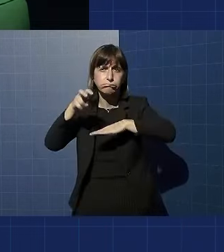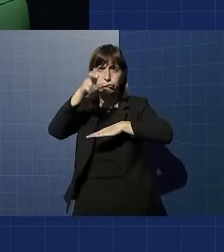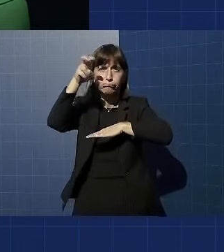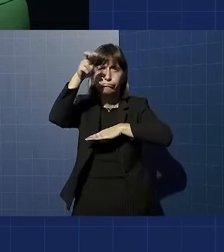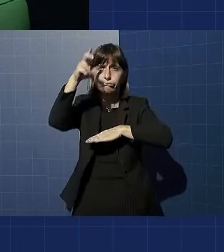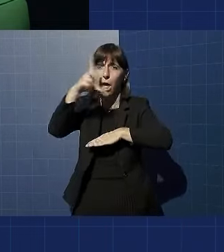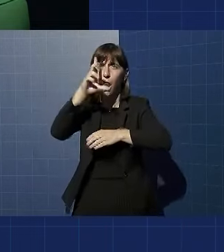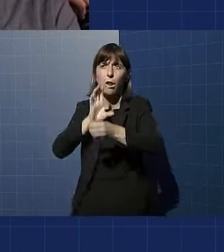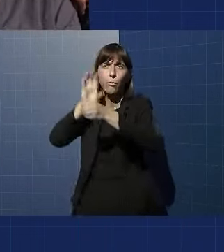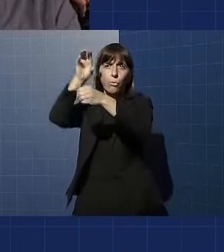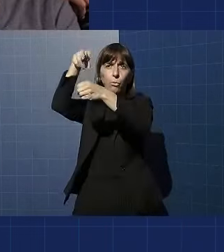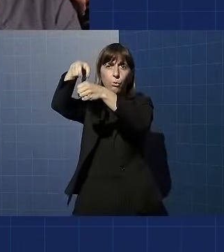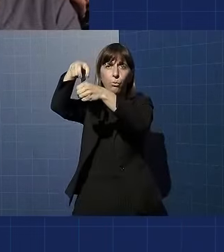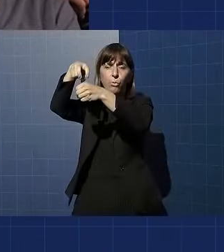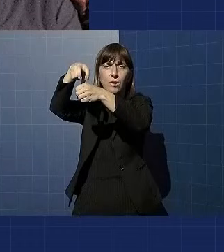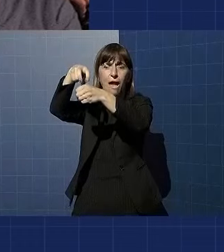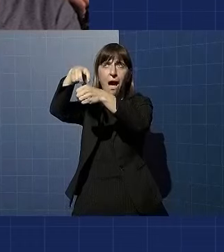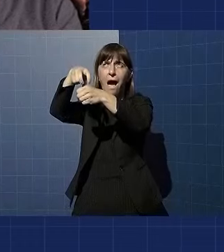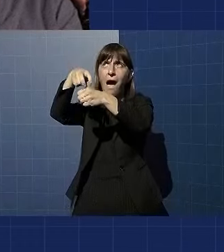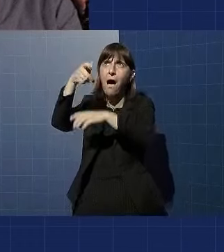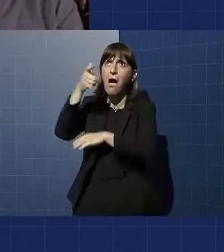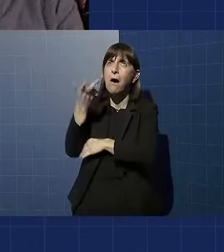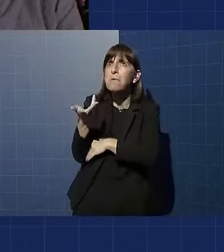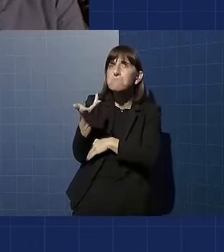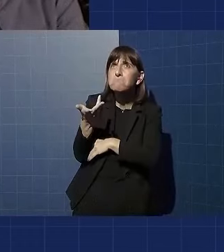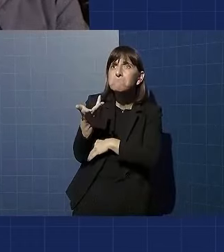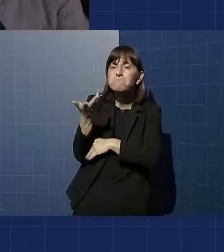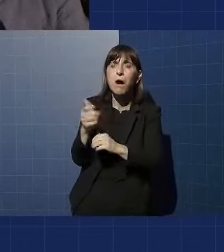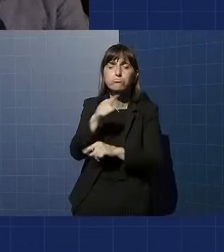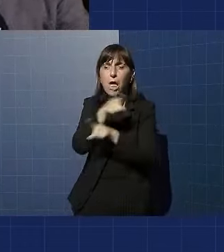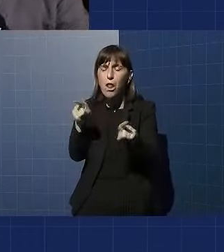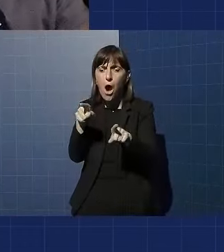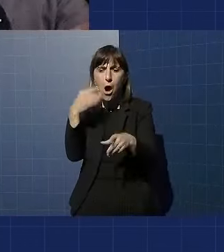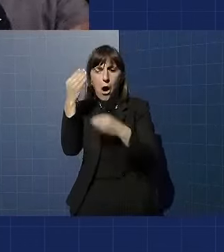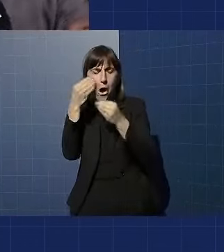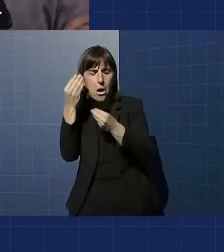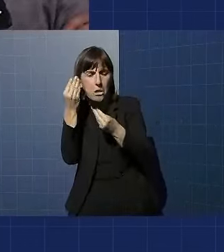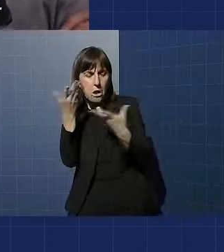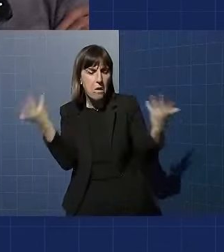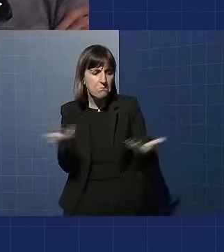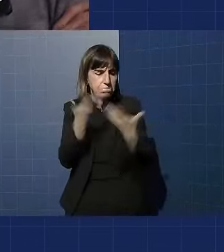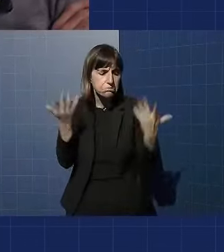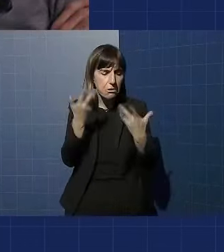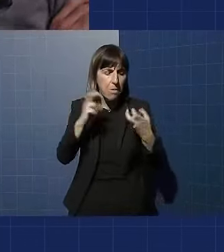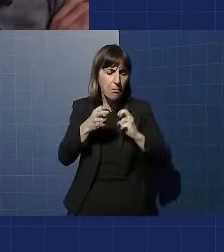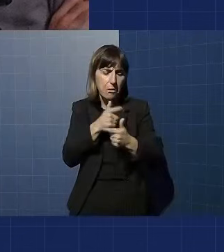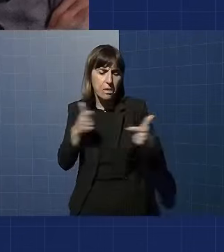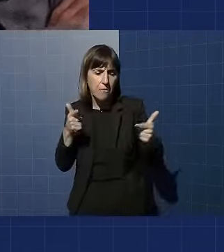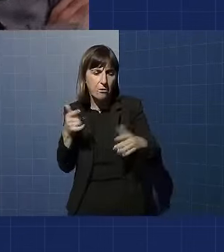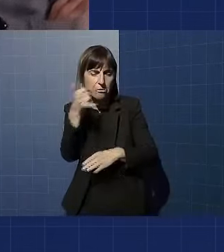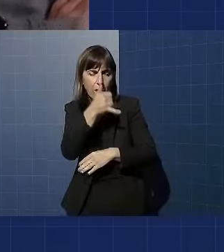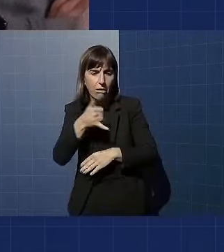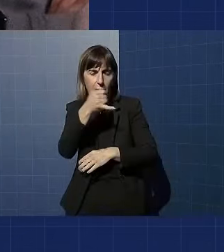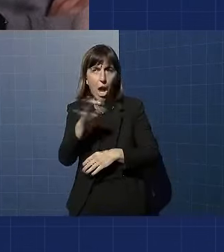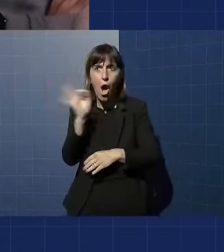si erano posti il problema o perché avevano usato delle tecniche magari primordiali per mitigare le radiazioni